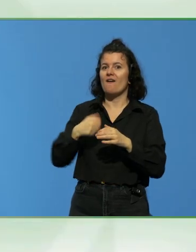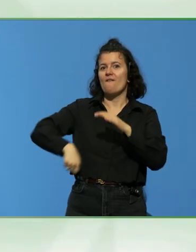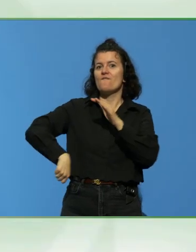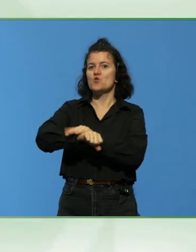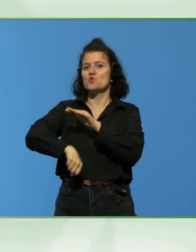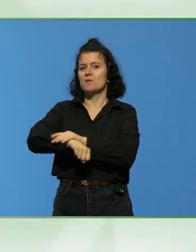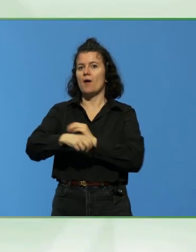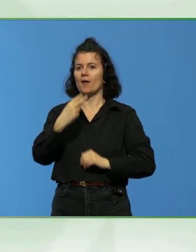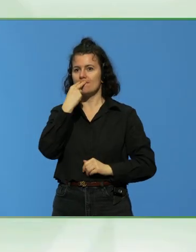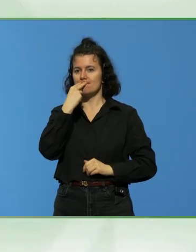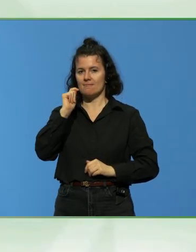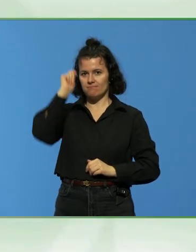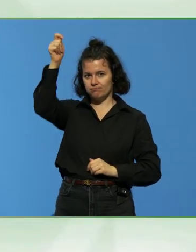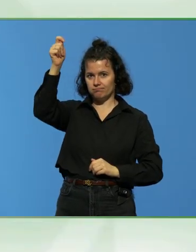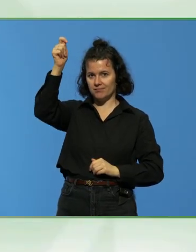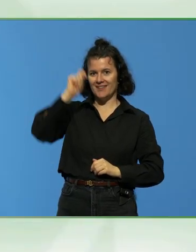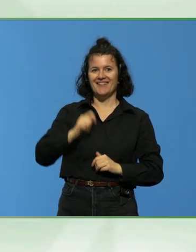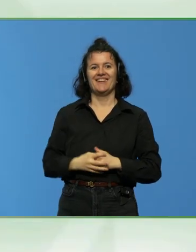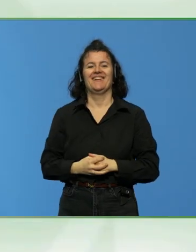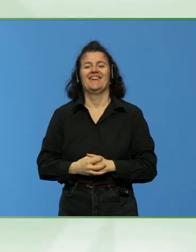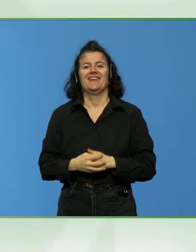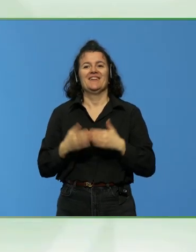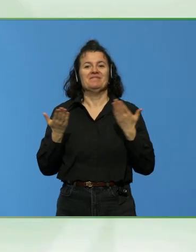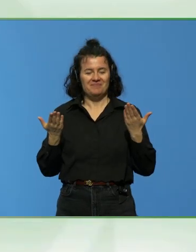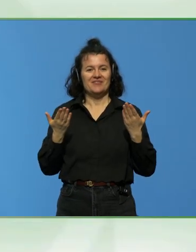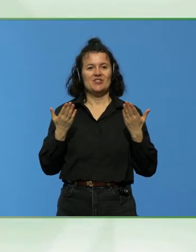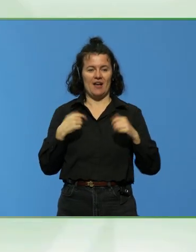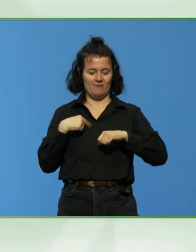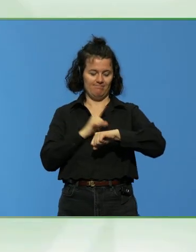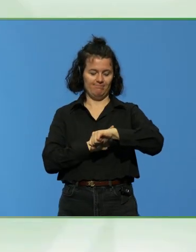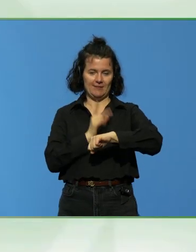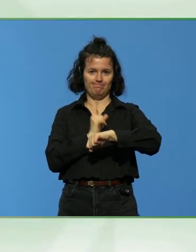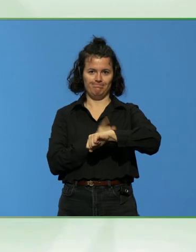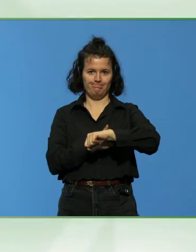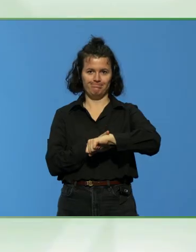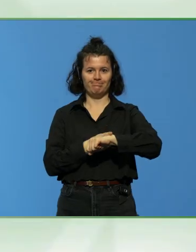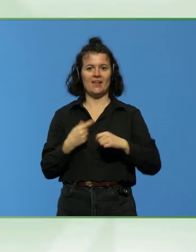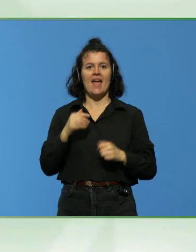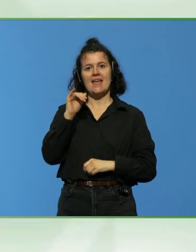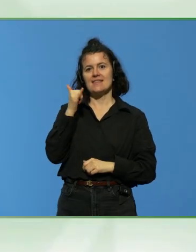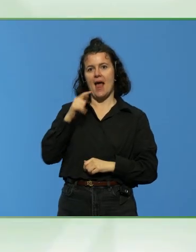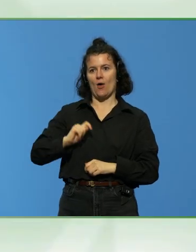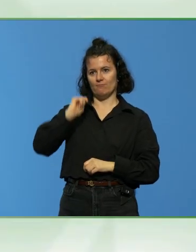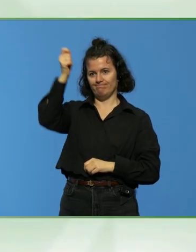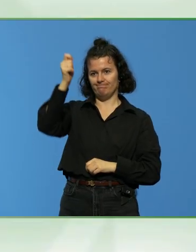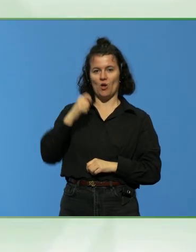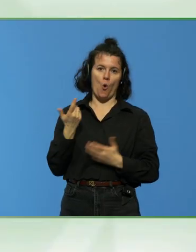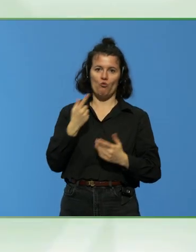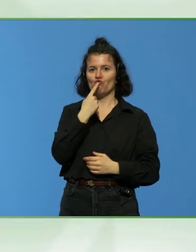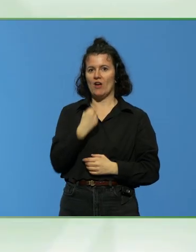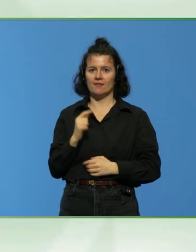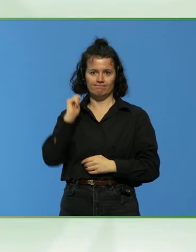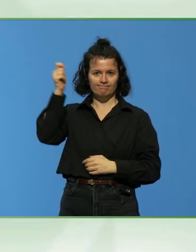not able to bring my yellow or red card today or a whistle, but I will be making little body language cues if